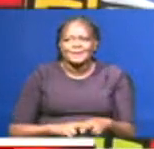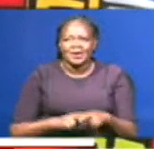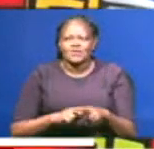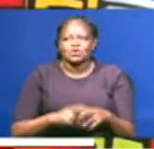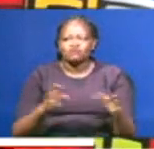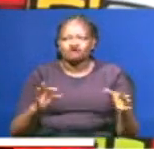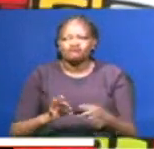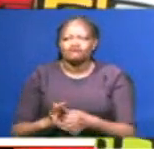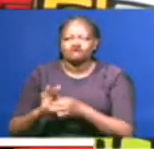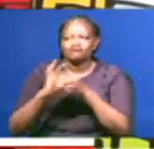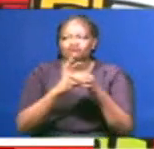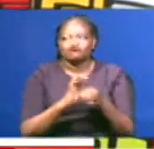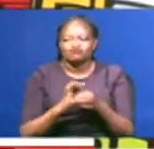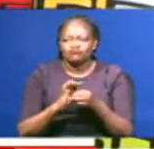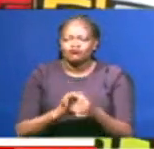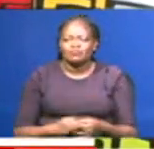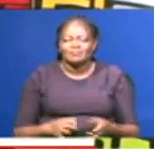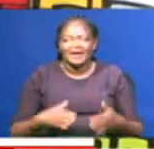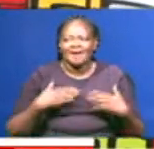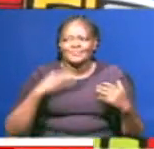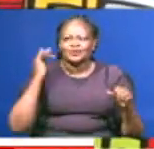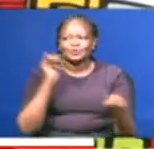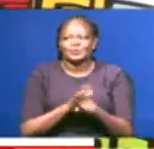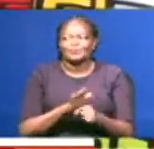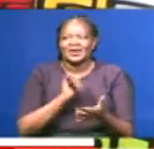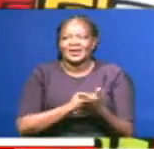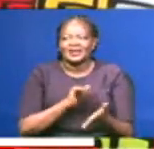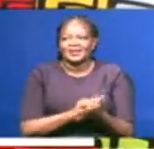cohesion. And I'm so delighted that